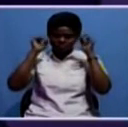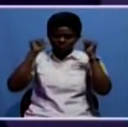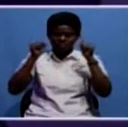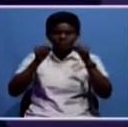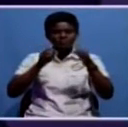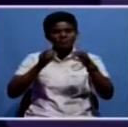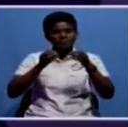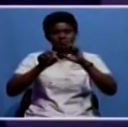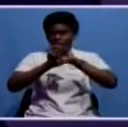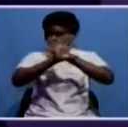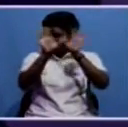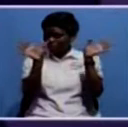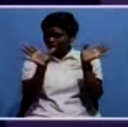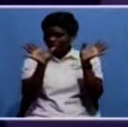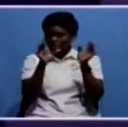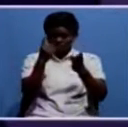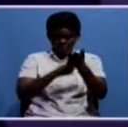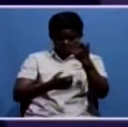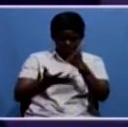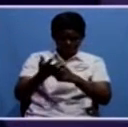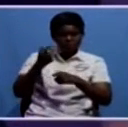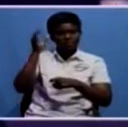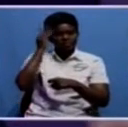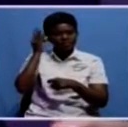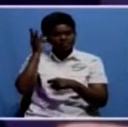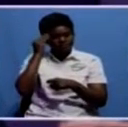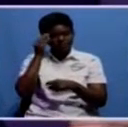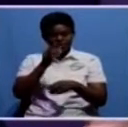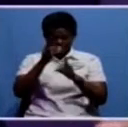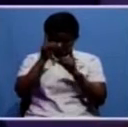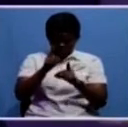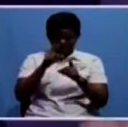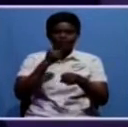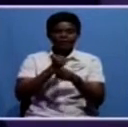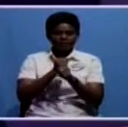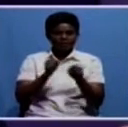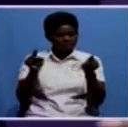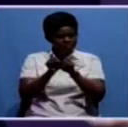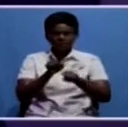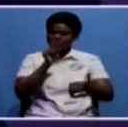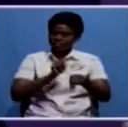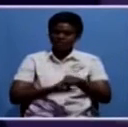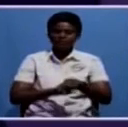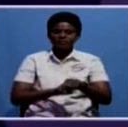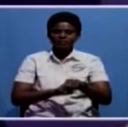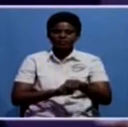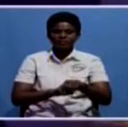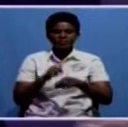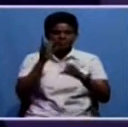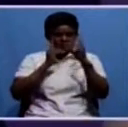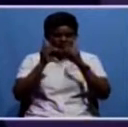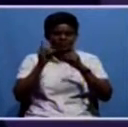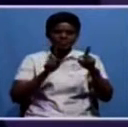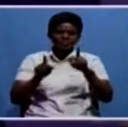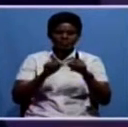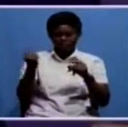very clear that he's consulting with experts. That decision had to be made, but at the same time, that discussions, people